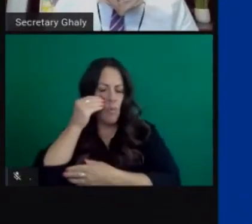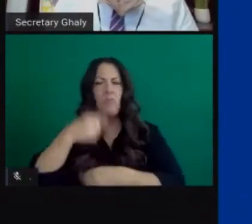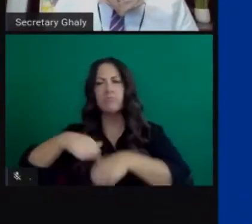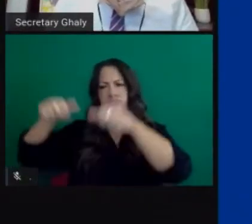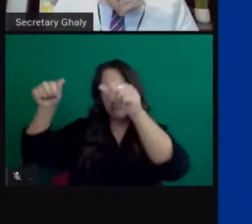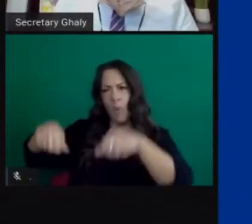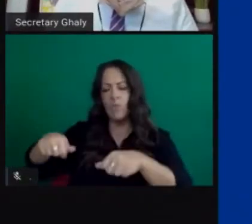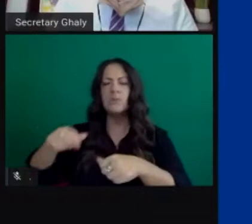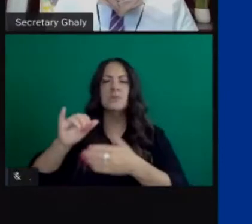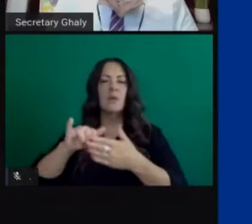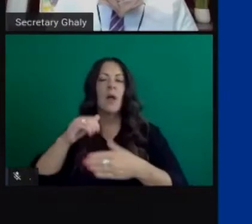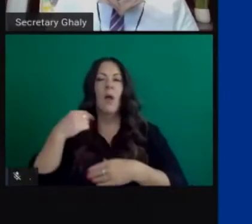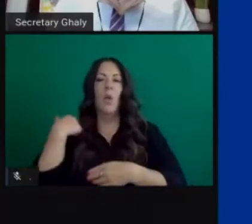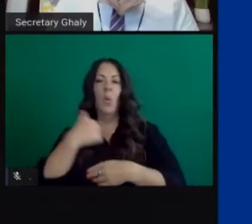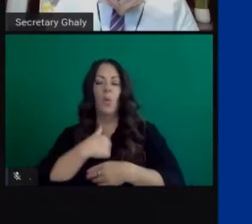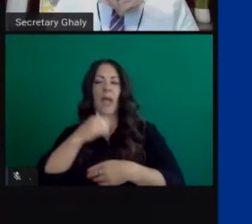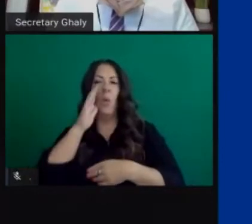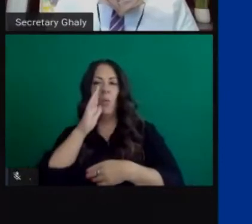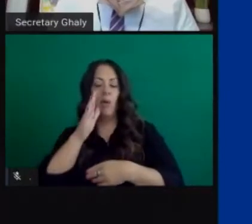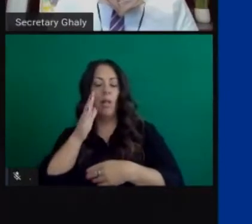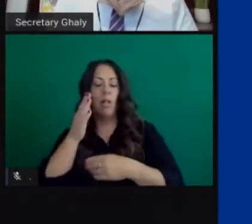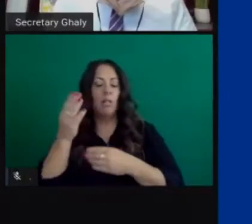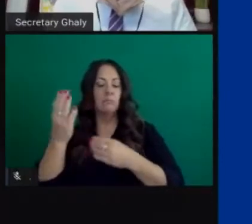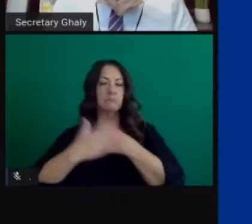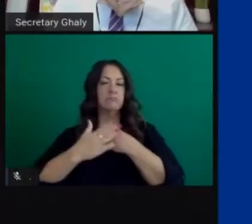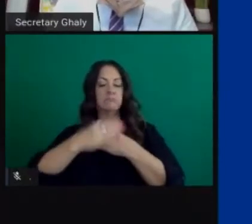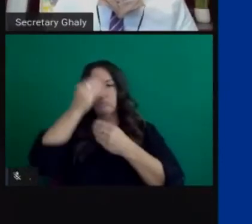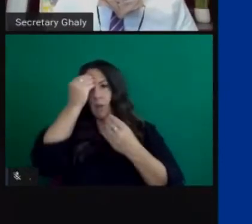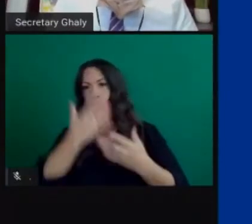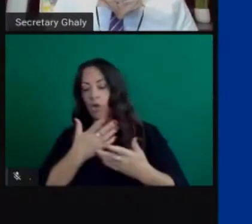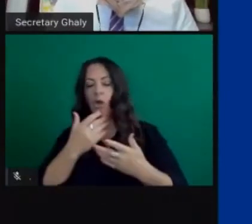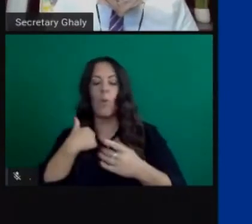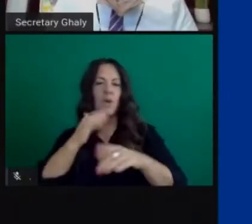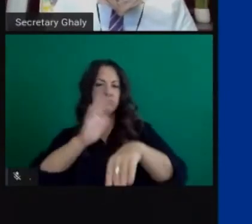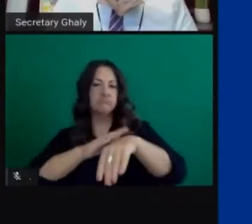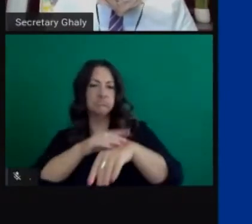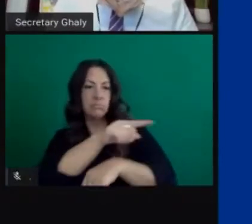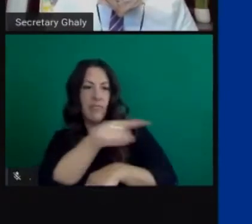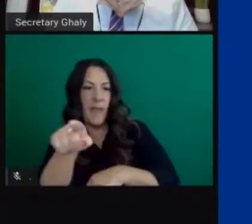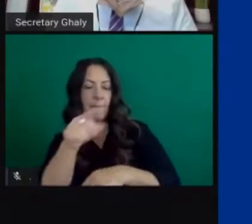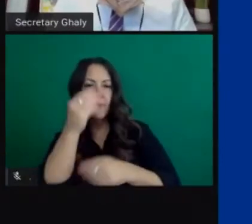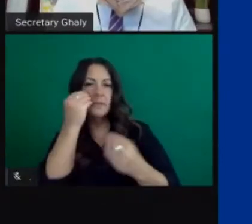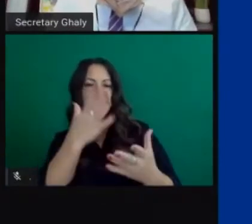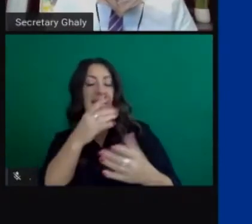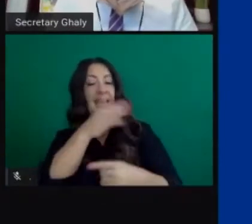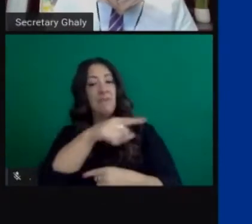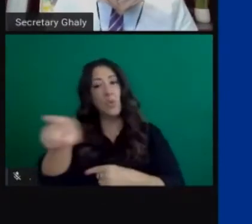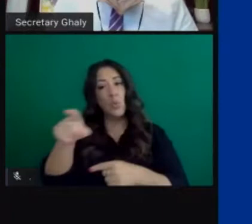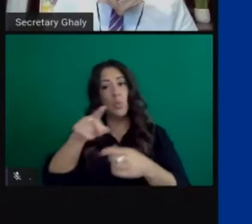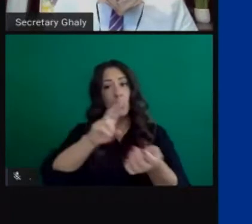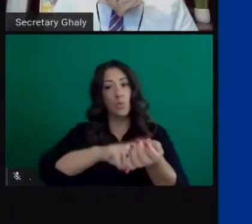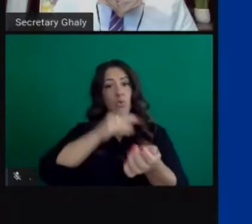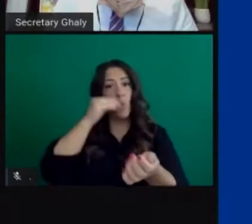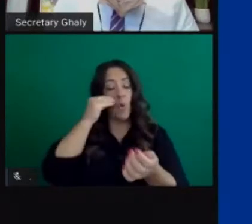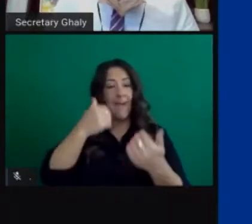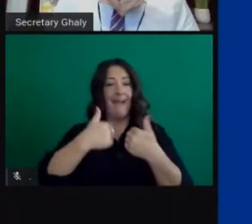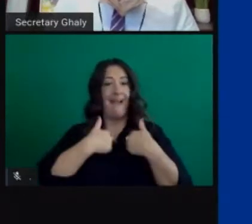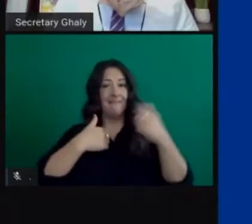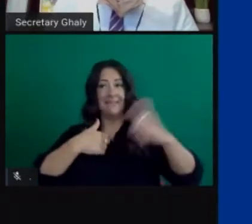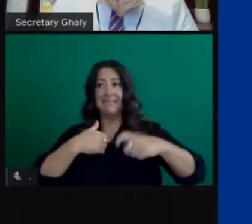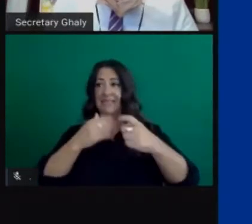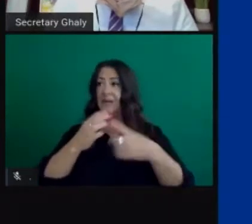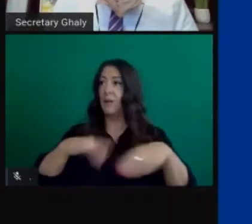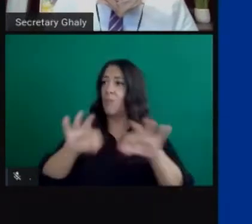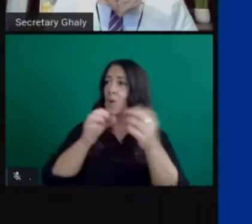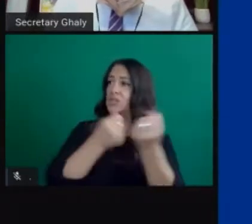early alert system in place that allows a facility to say, hey, we have a need. We hope that the state can support it. And